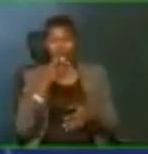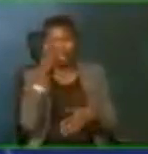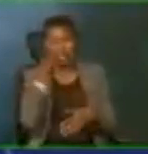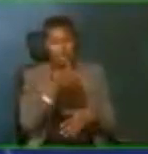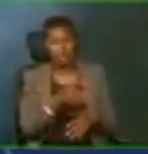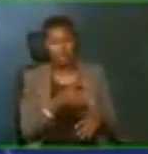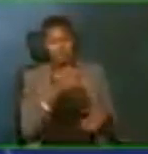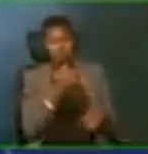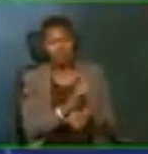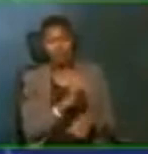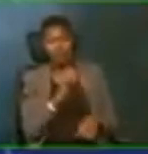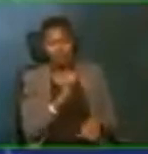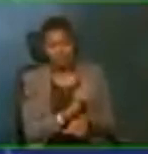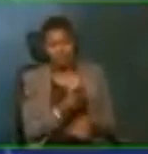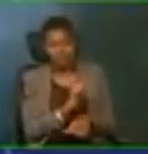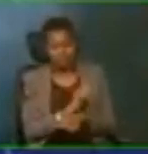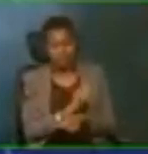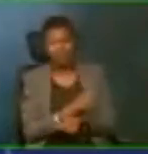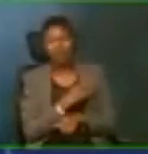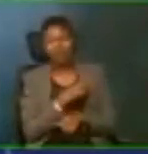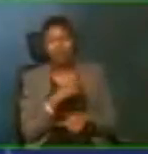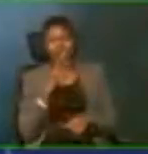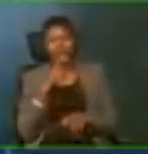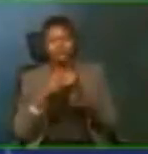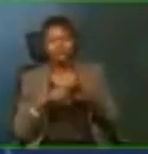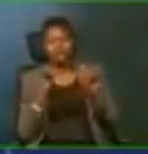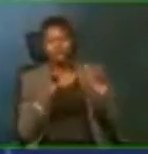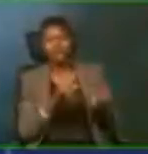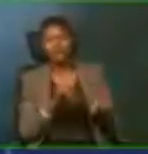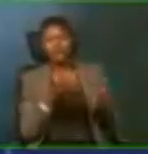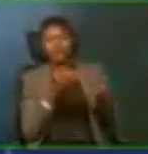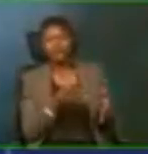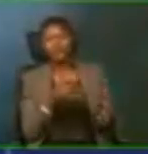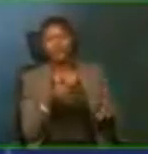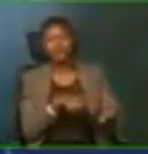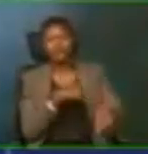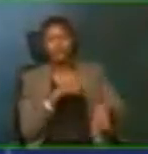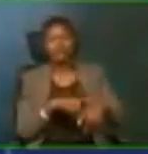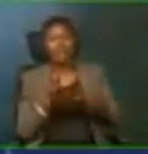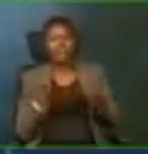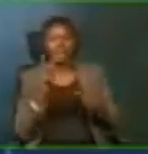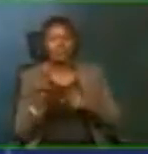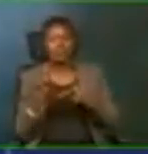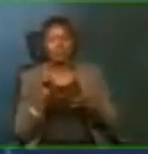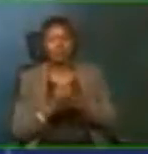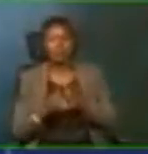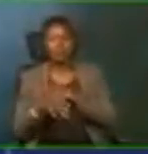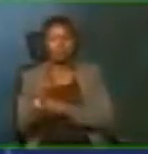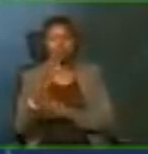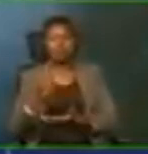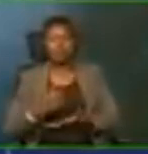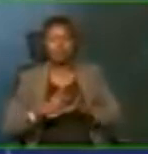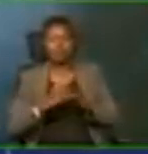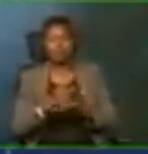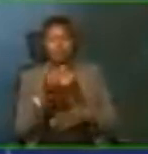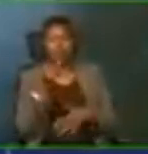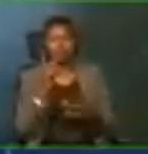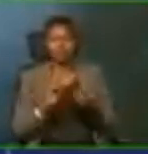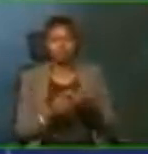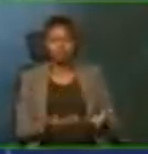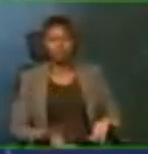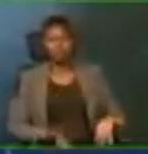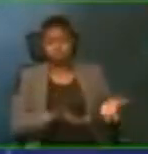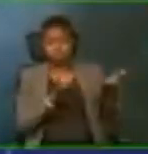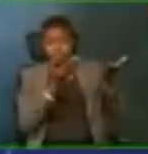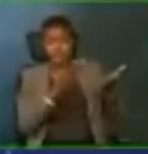can see. Many people that you raise, or that God helped you to raise, let's say forsake, and then